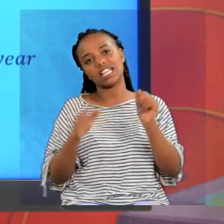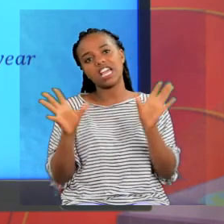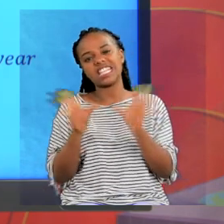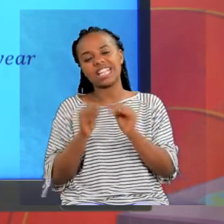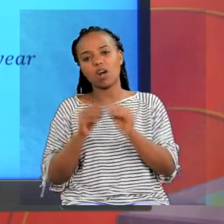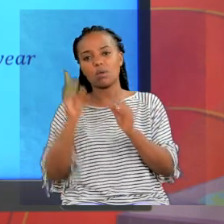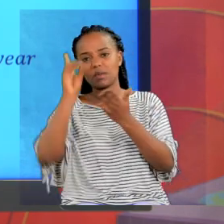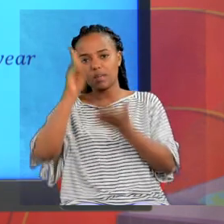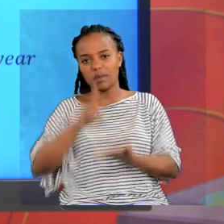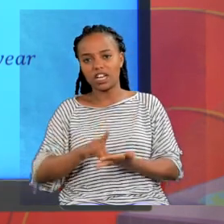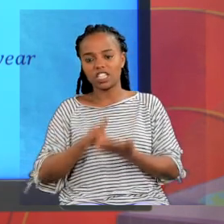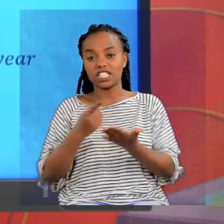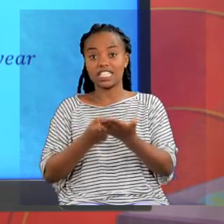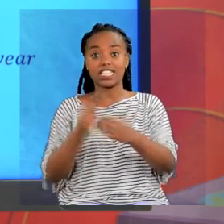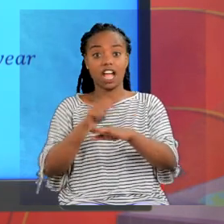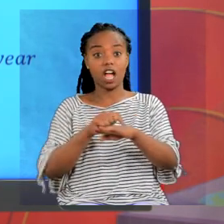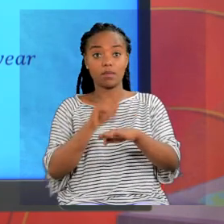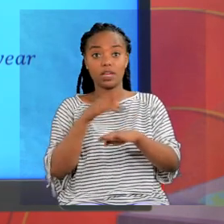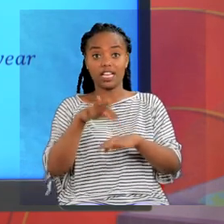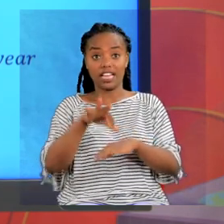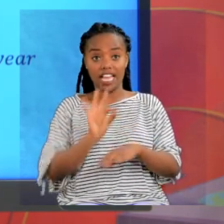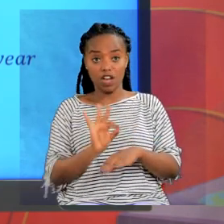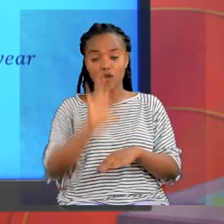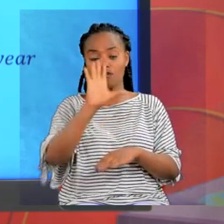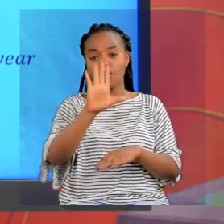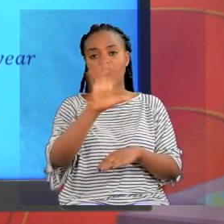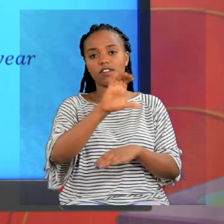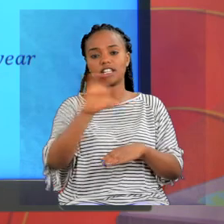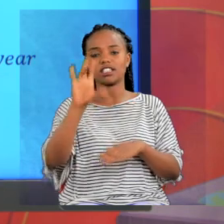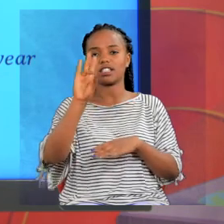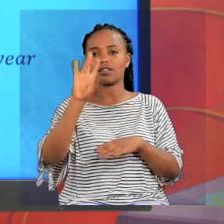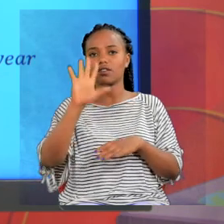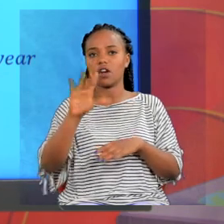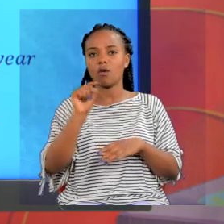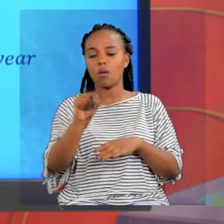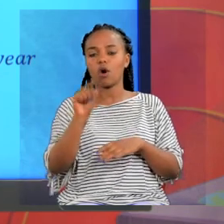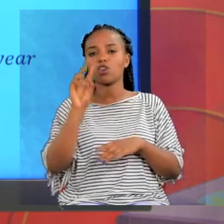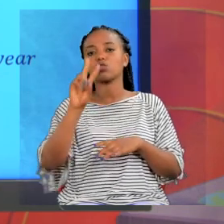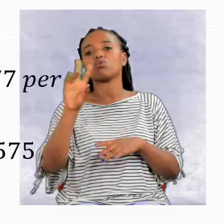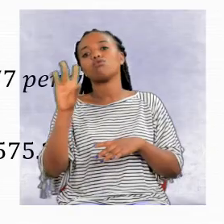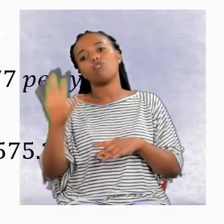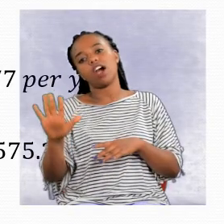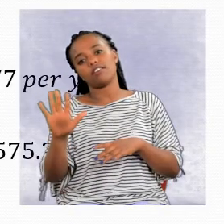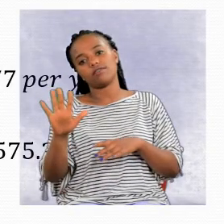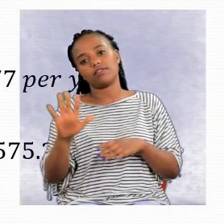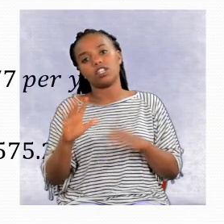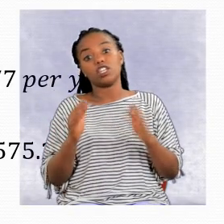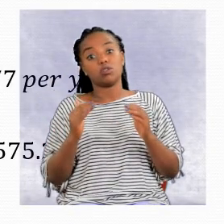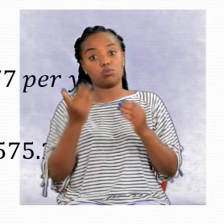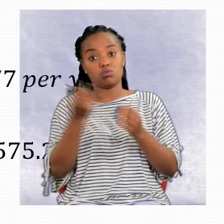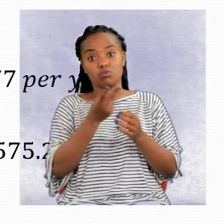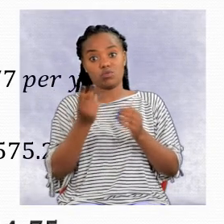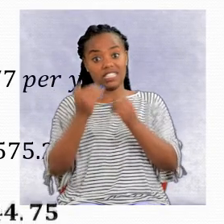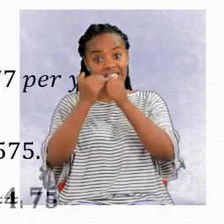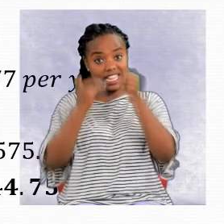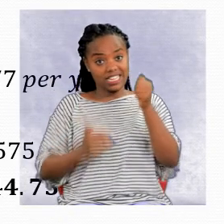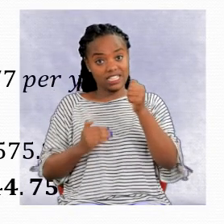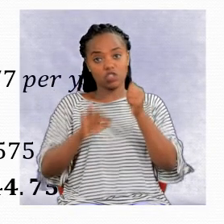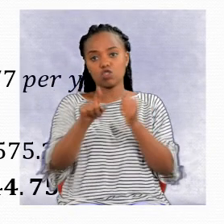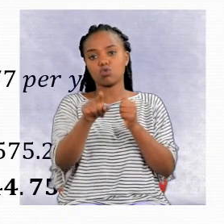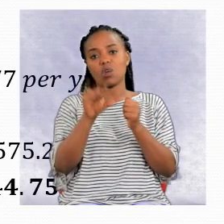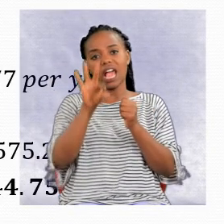depreciation on this time interval, it is 575.25. So when you subtract these, you